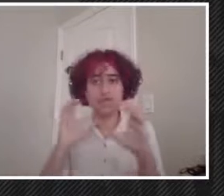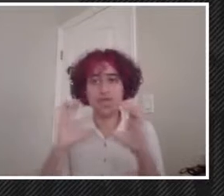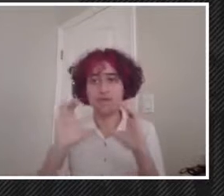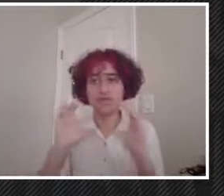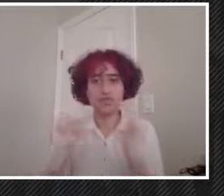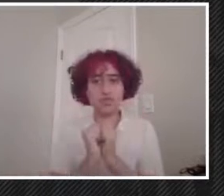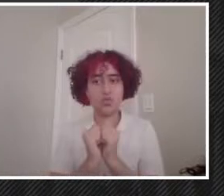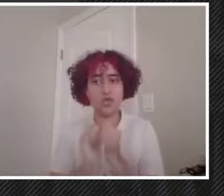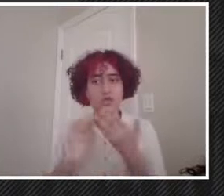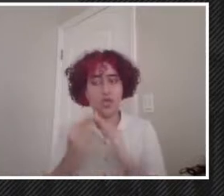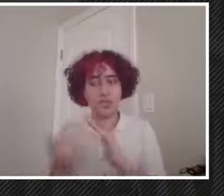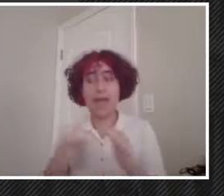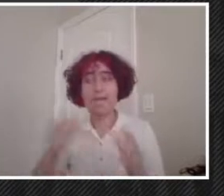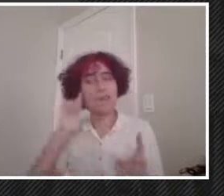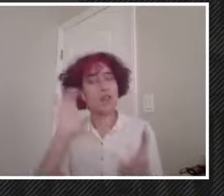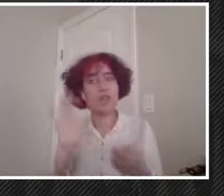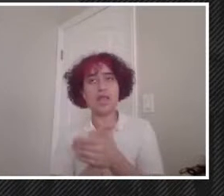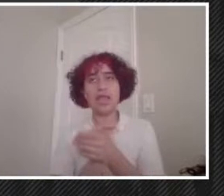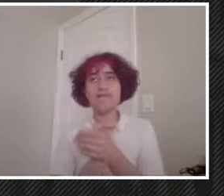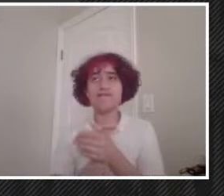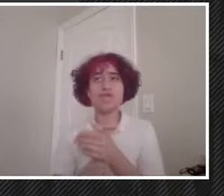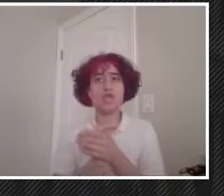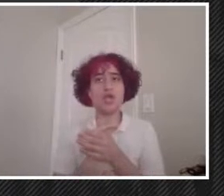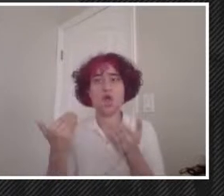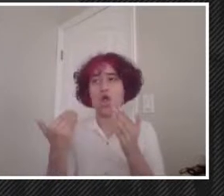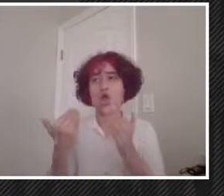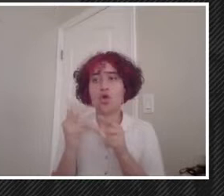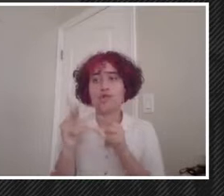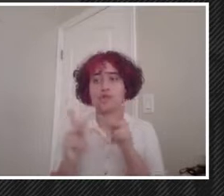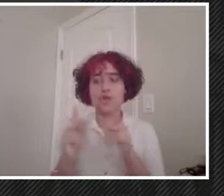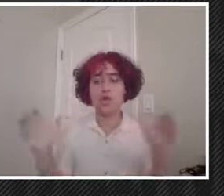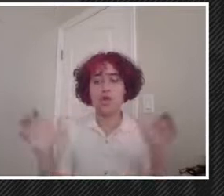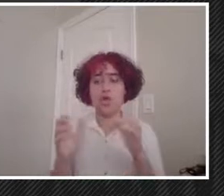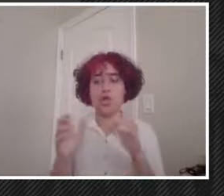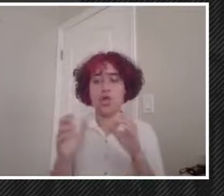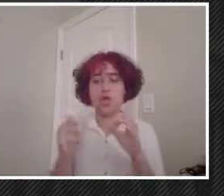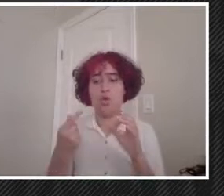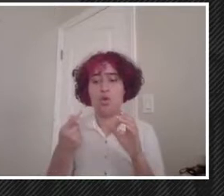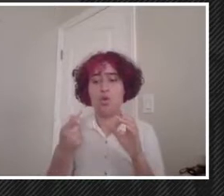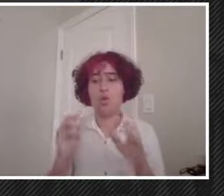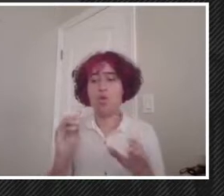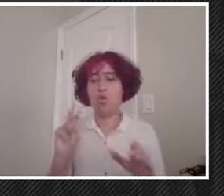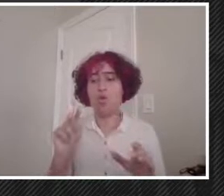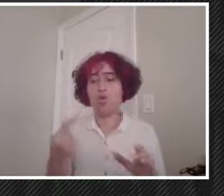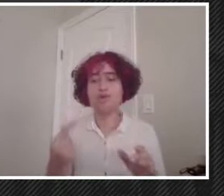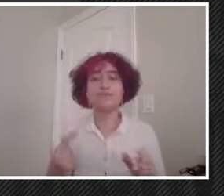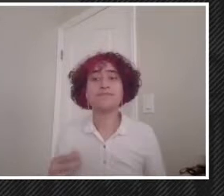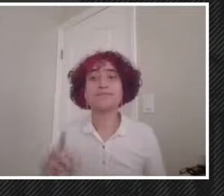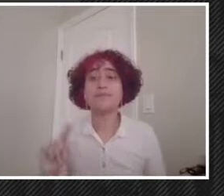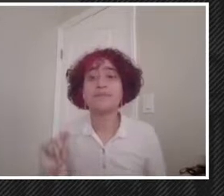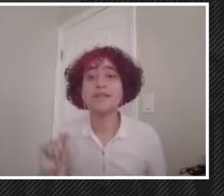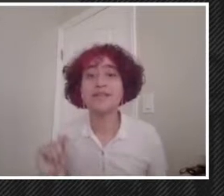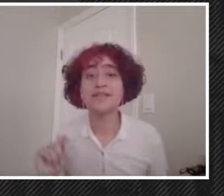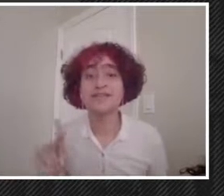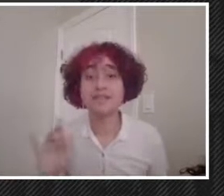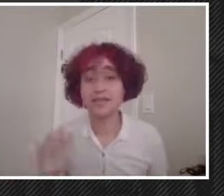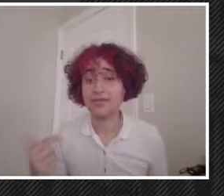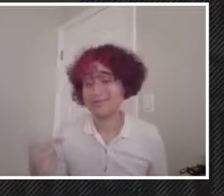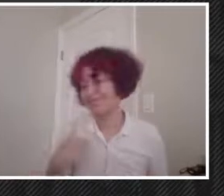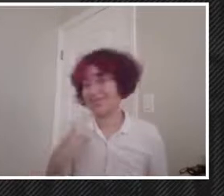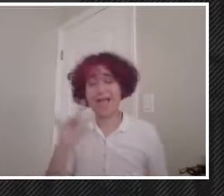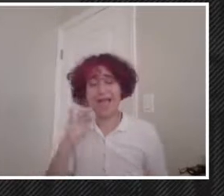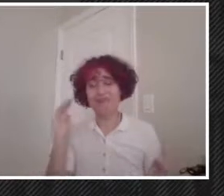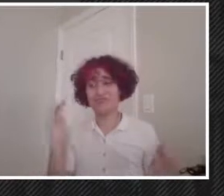relational organizing. Tanika. Yeah, I agree with Dashika. We're